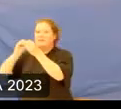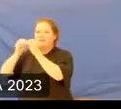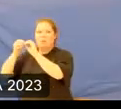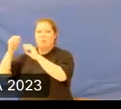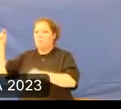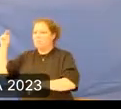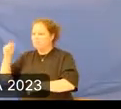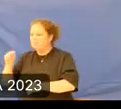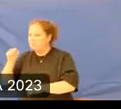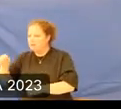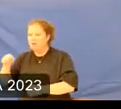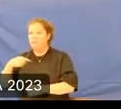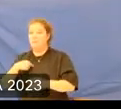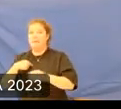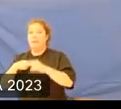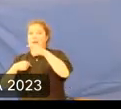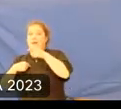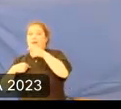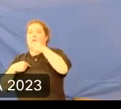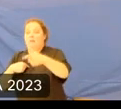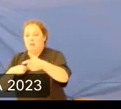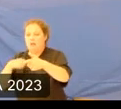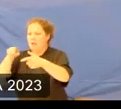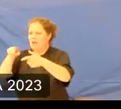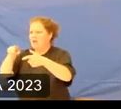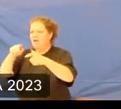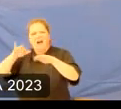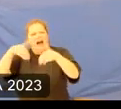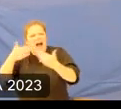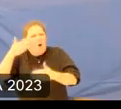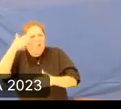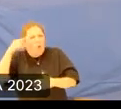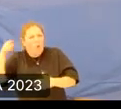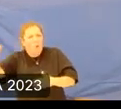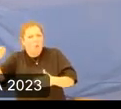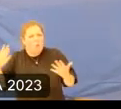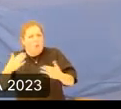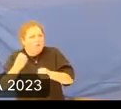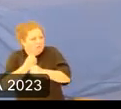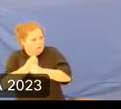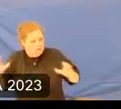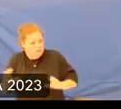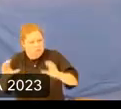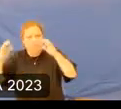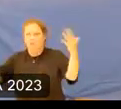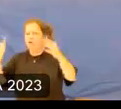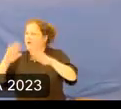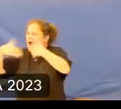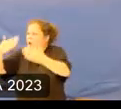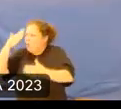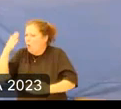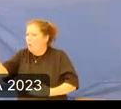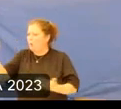intended. Now, this has been explored, of course, a little bit by CA, but not as much, I think, as it should have been.